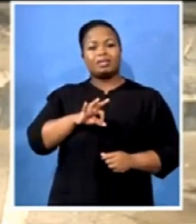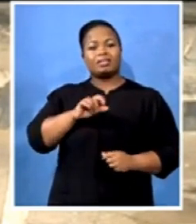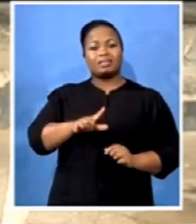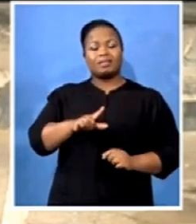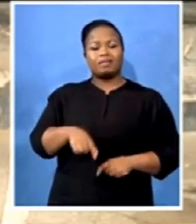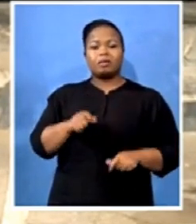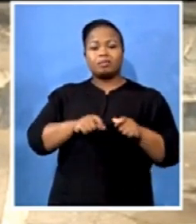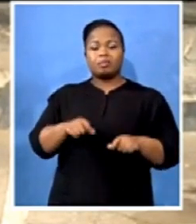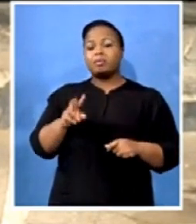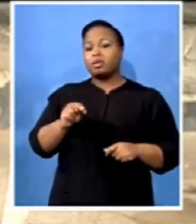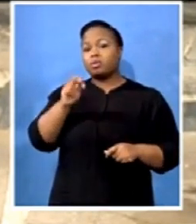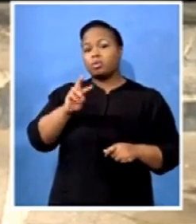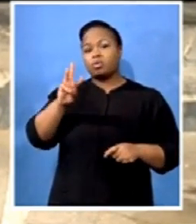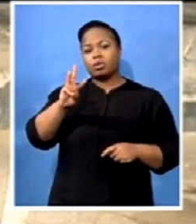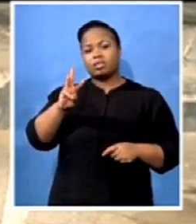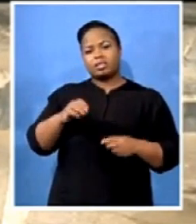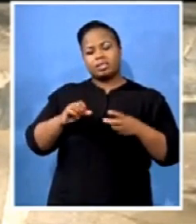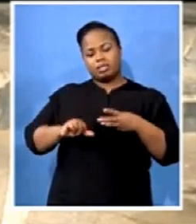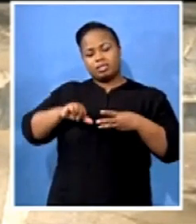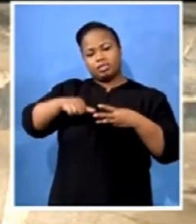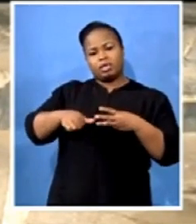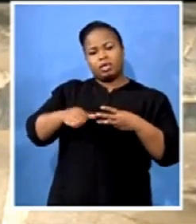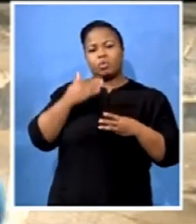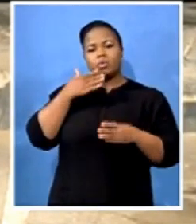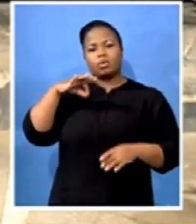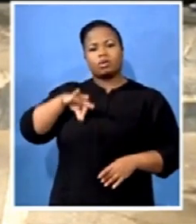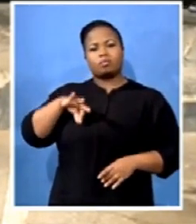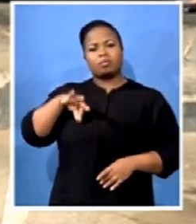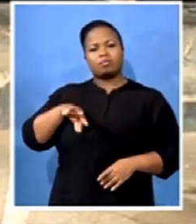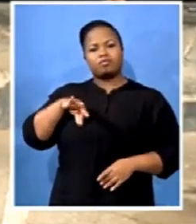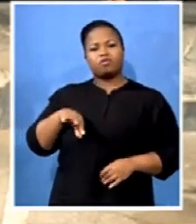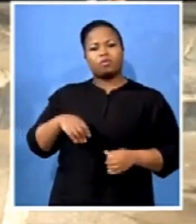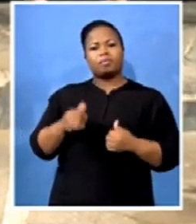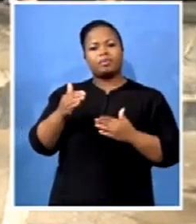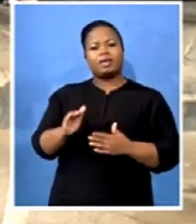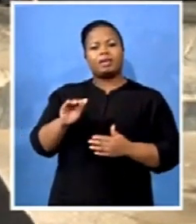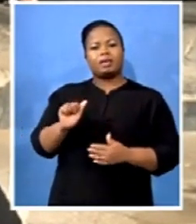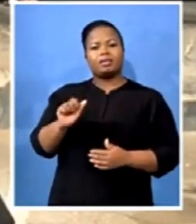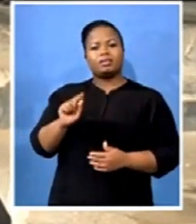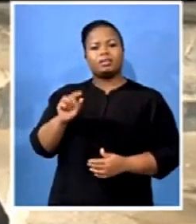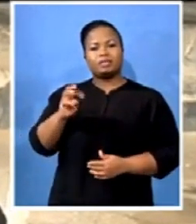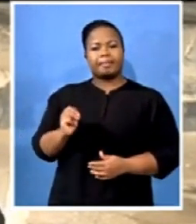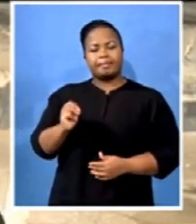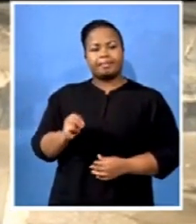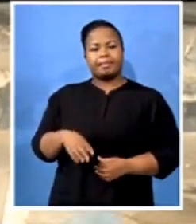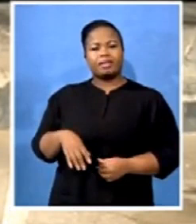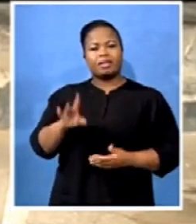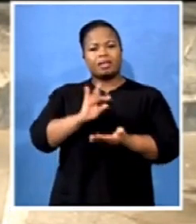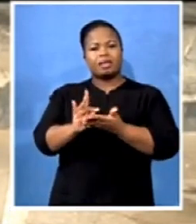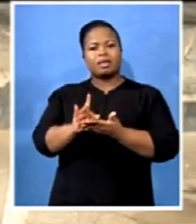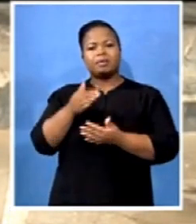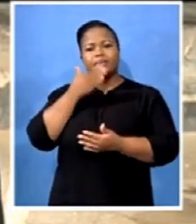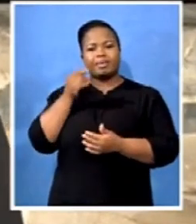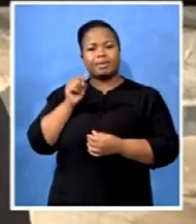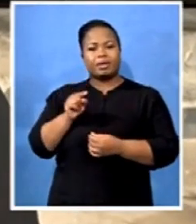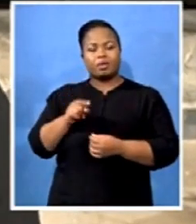in the country to benefit from this cashless payment or cashless ATM, if one can say, after KwaZulu-Natal. But to talk